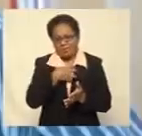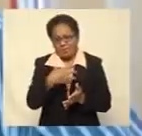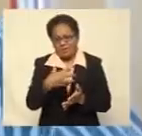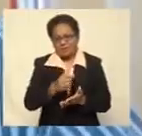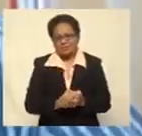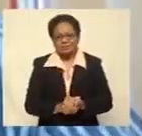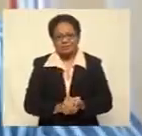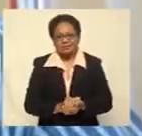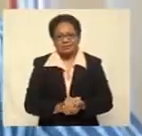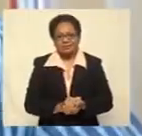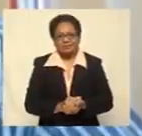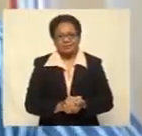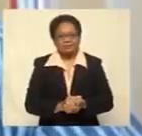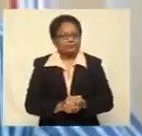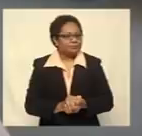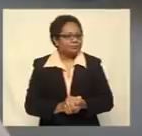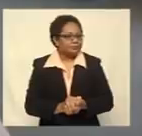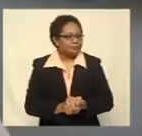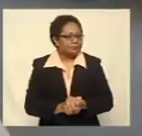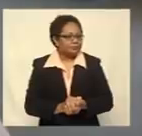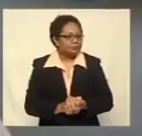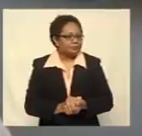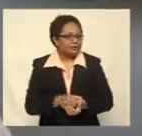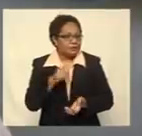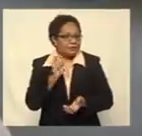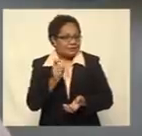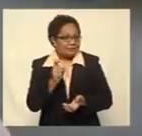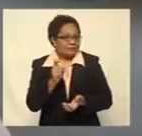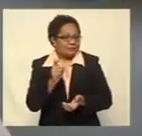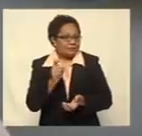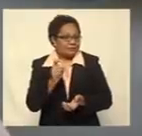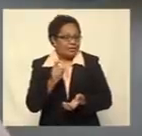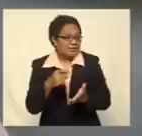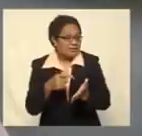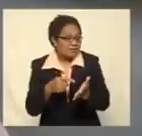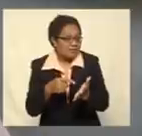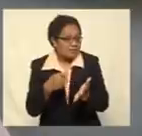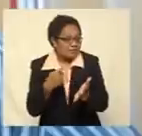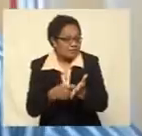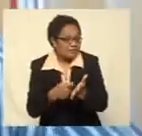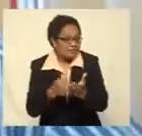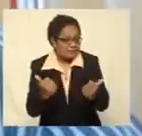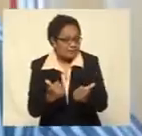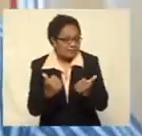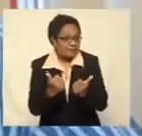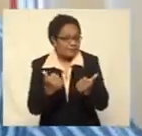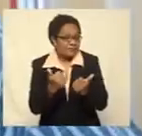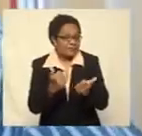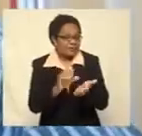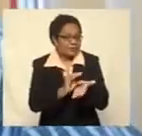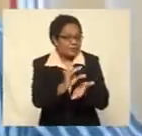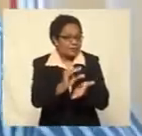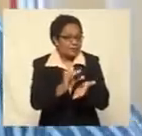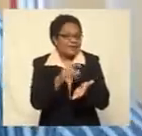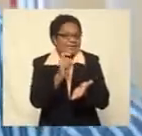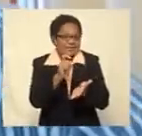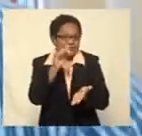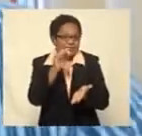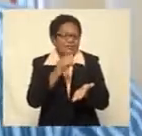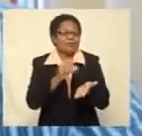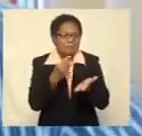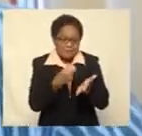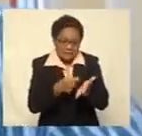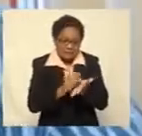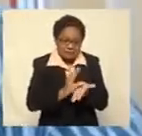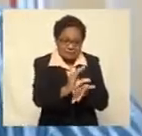And if we pump in enough money through this budget into the ministries, they will start doing their work and they will